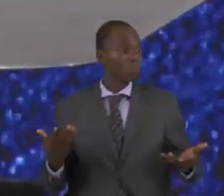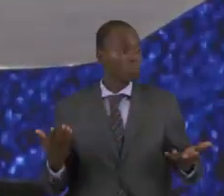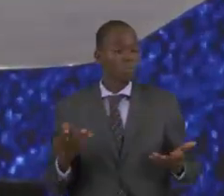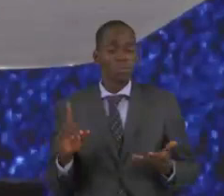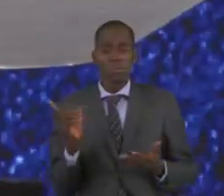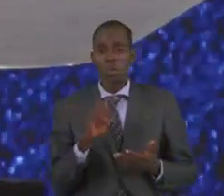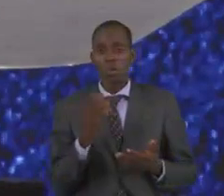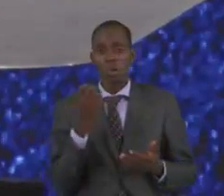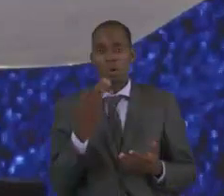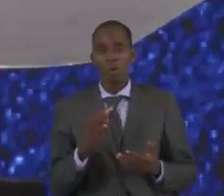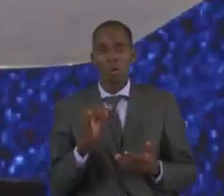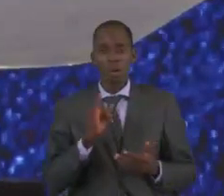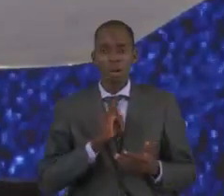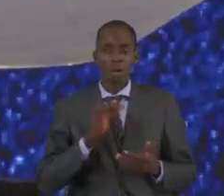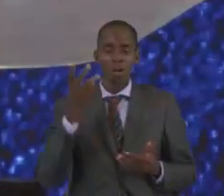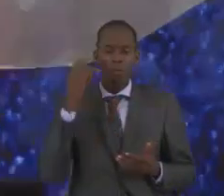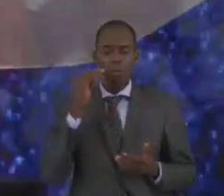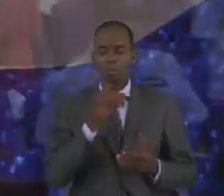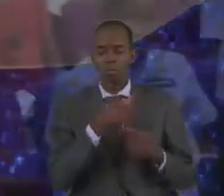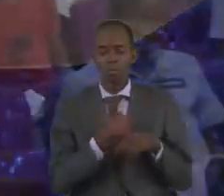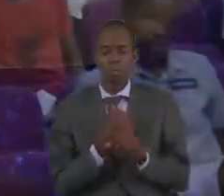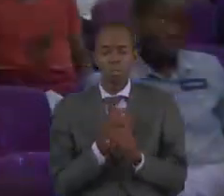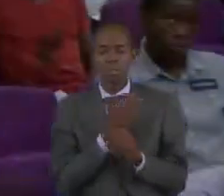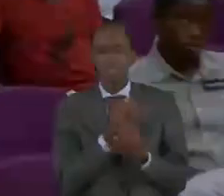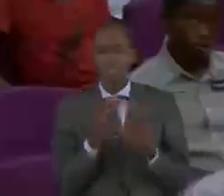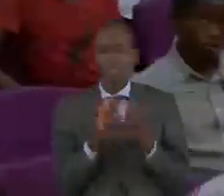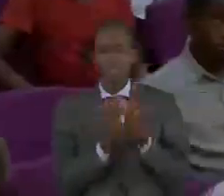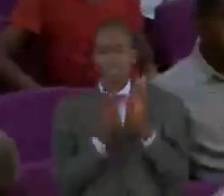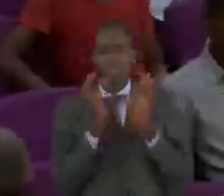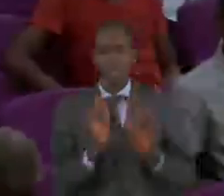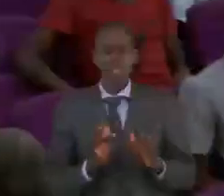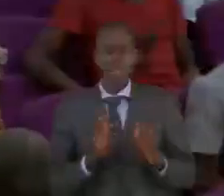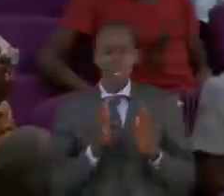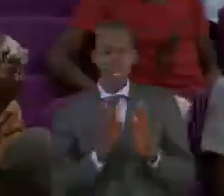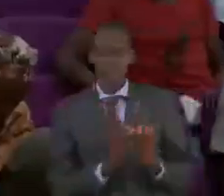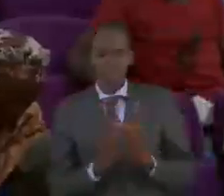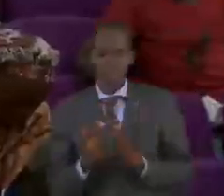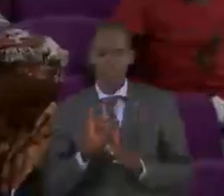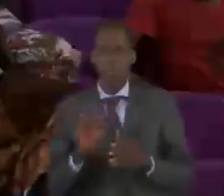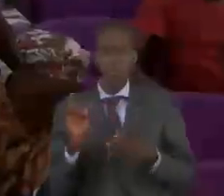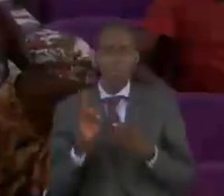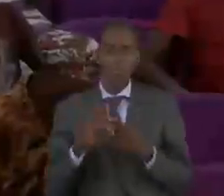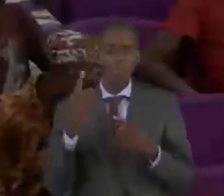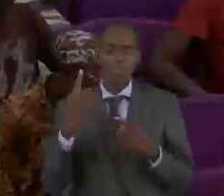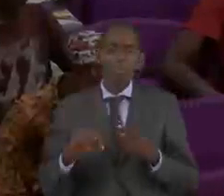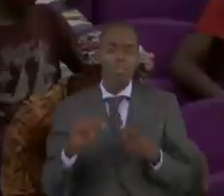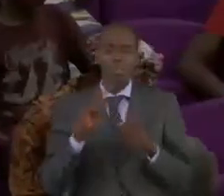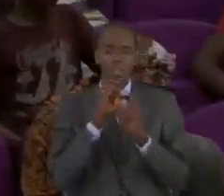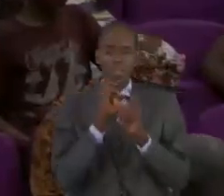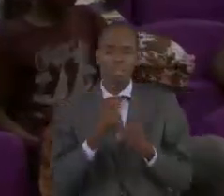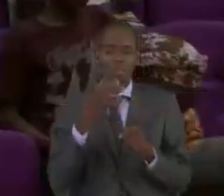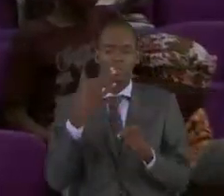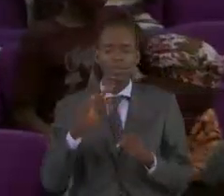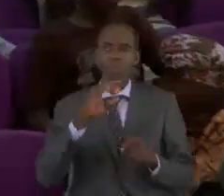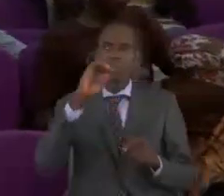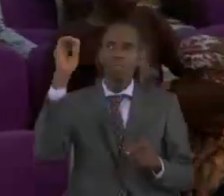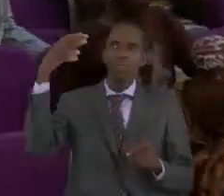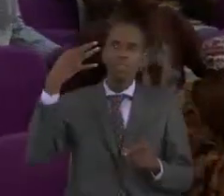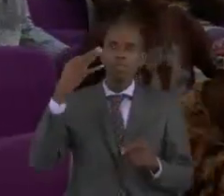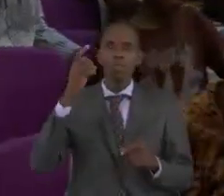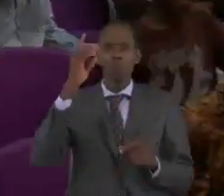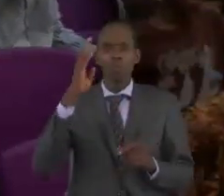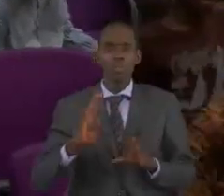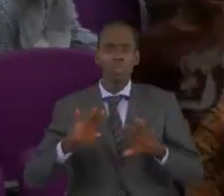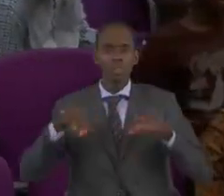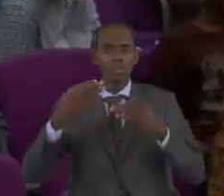I was made a minister according to the gift of the grace of God, given unto me